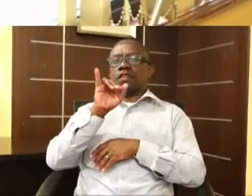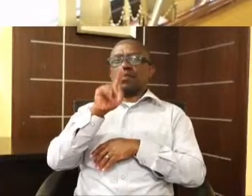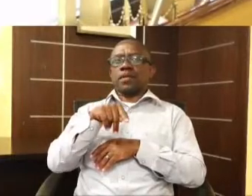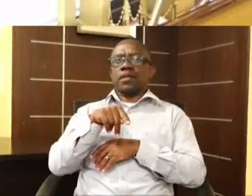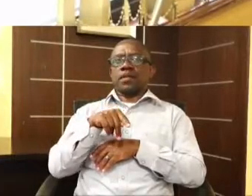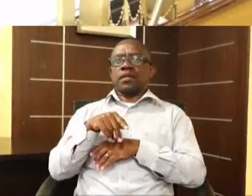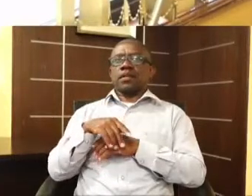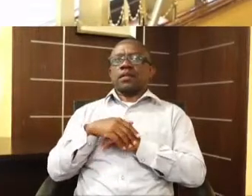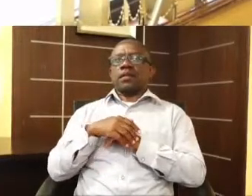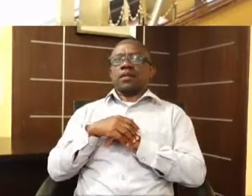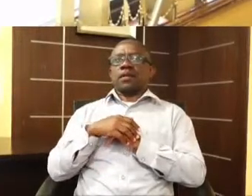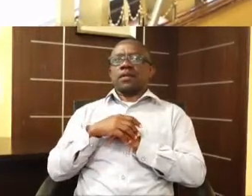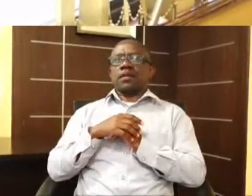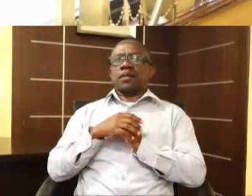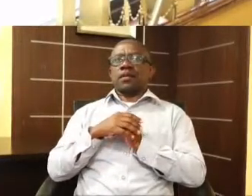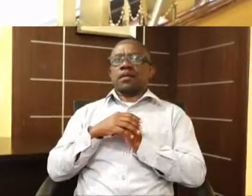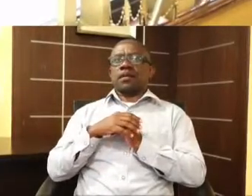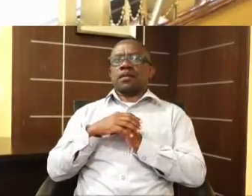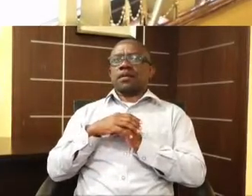Thank you.